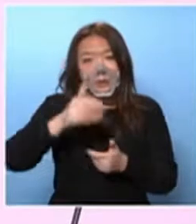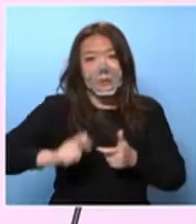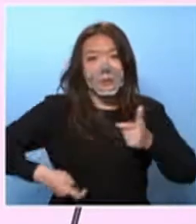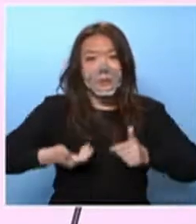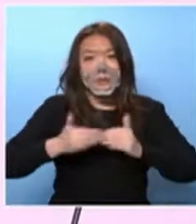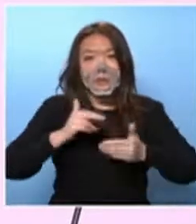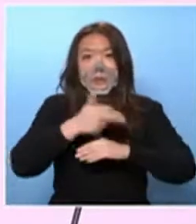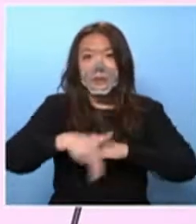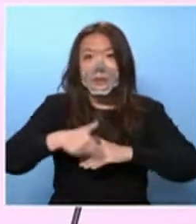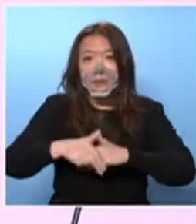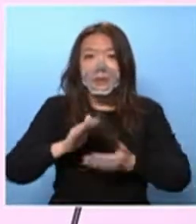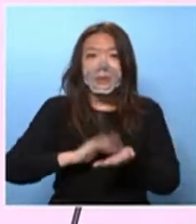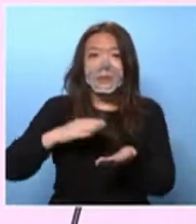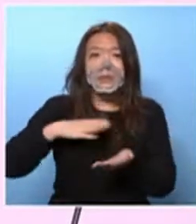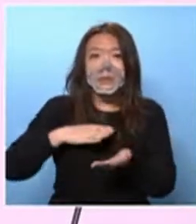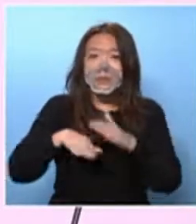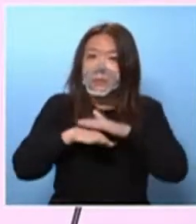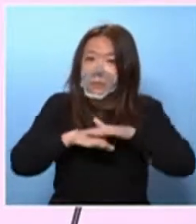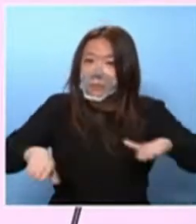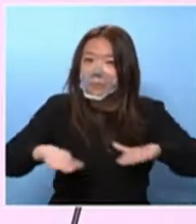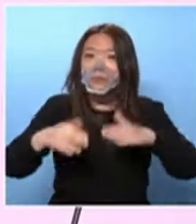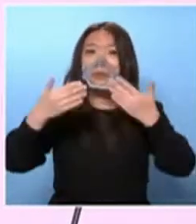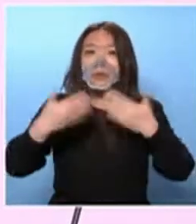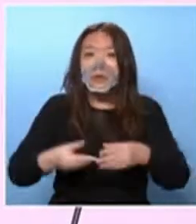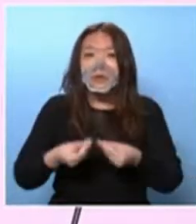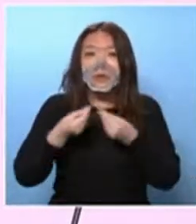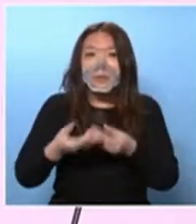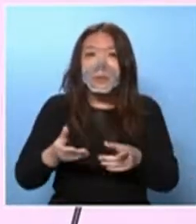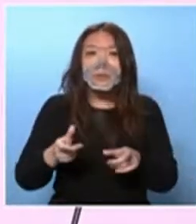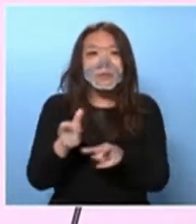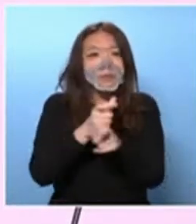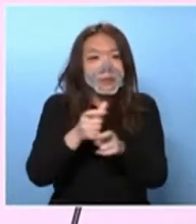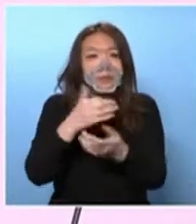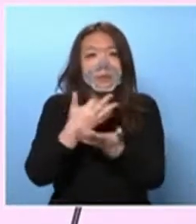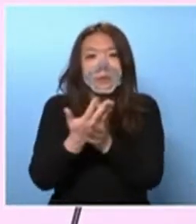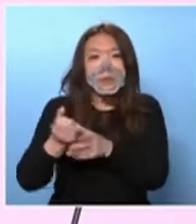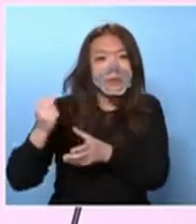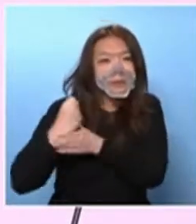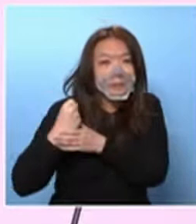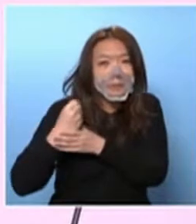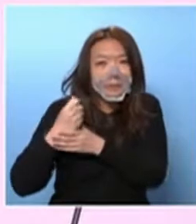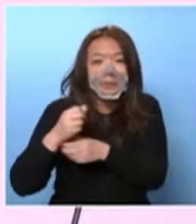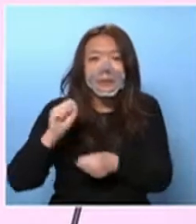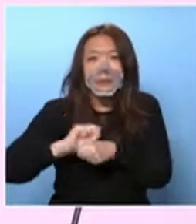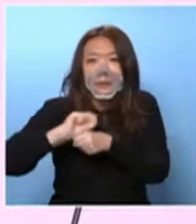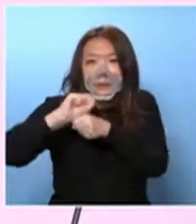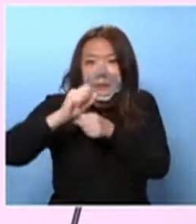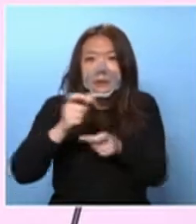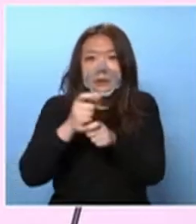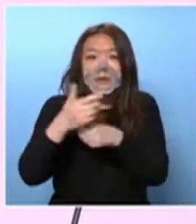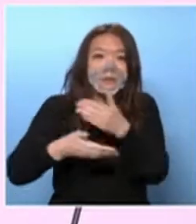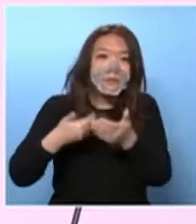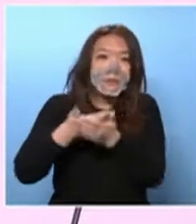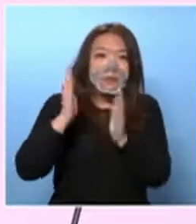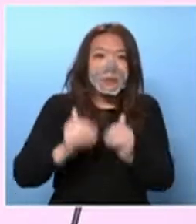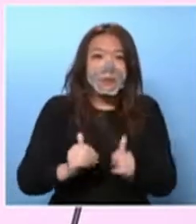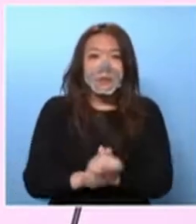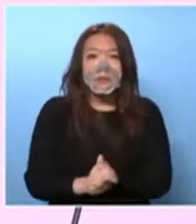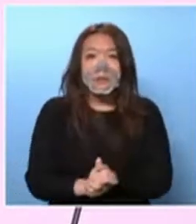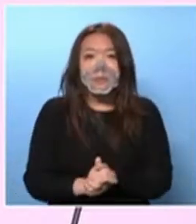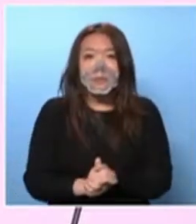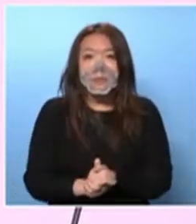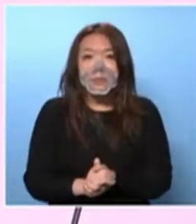used upon passage of the resolution. I hope that the scheme will inject impetus to the market when the epidemic is stabilized so as to accelerate